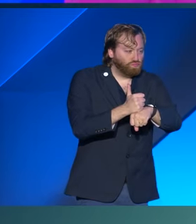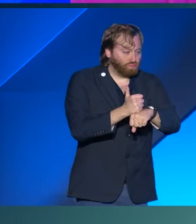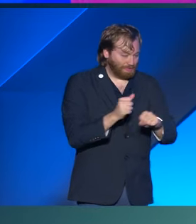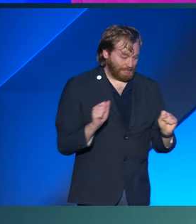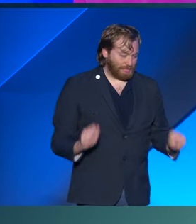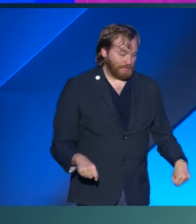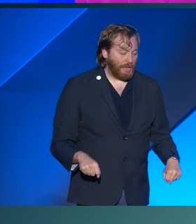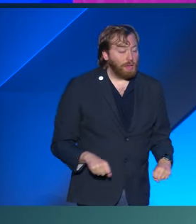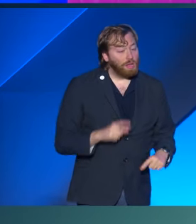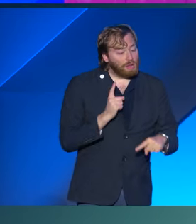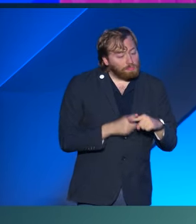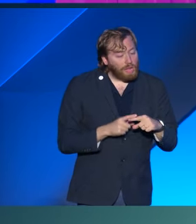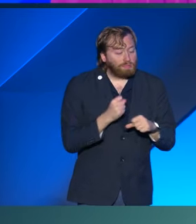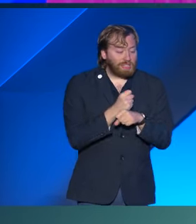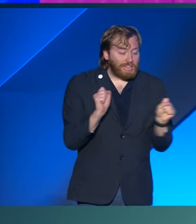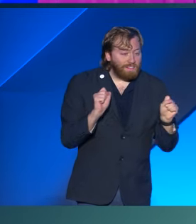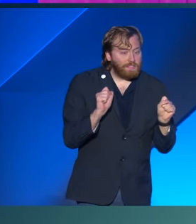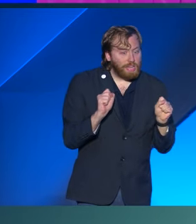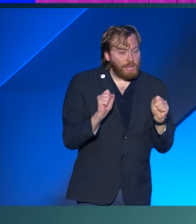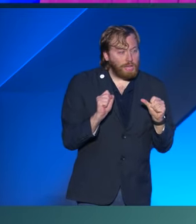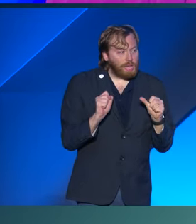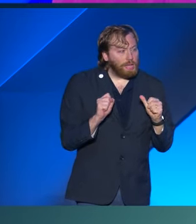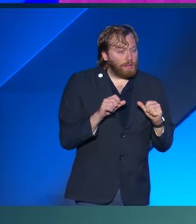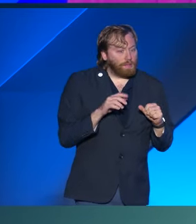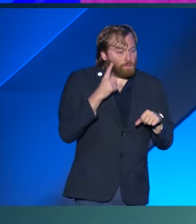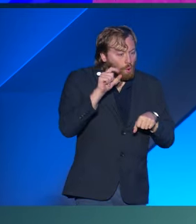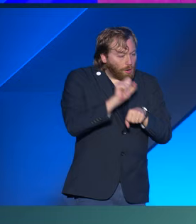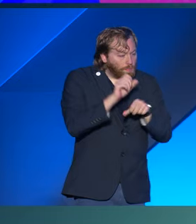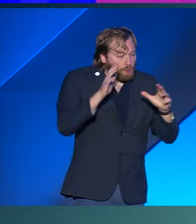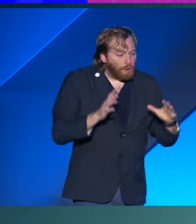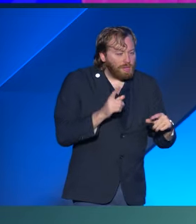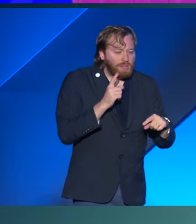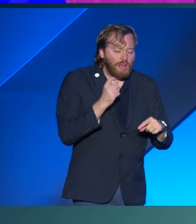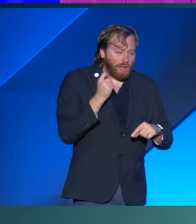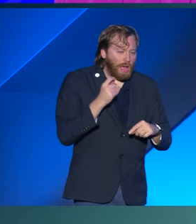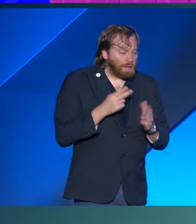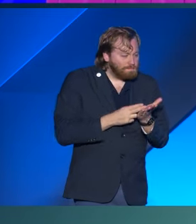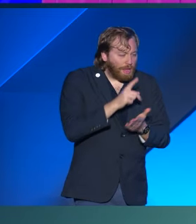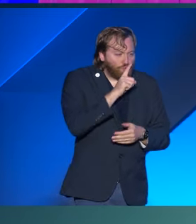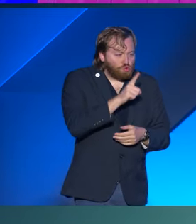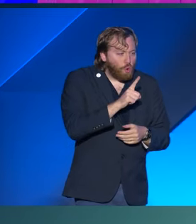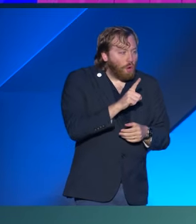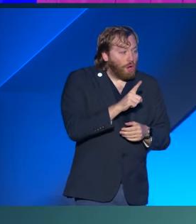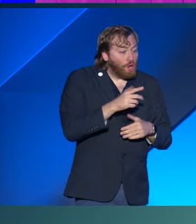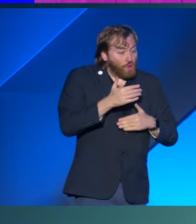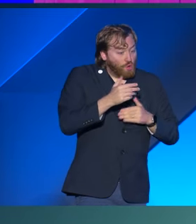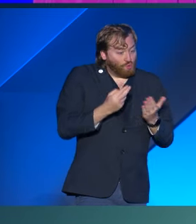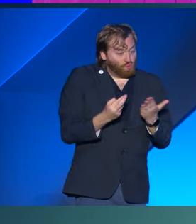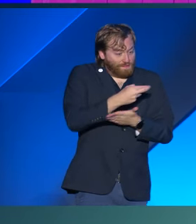safety among employees and helps to ensure a fact-based review process.